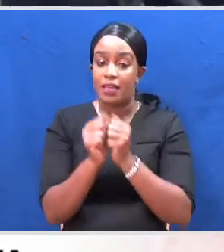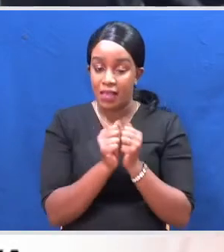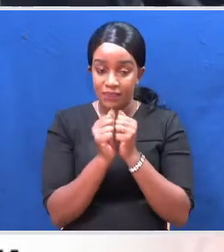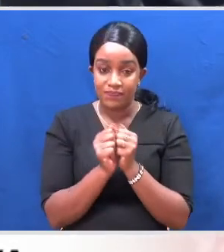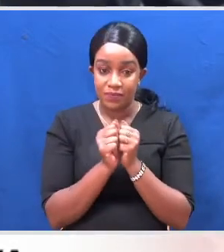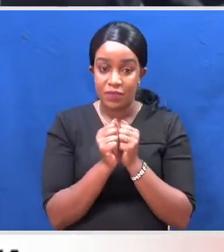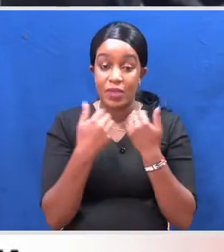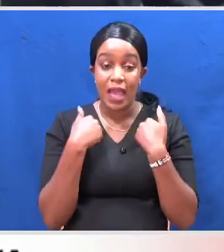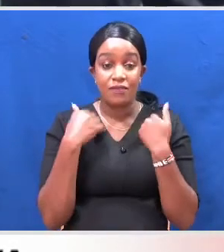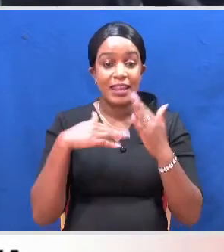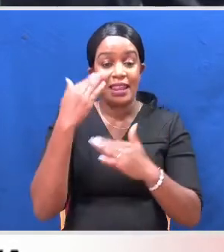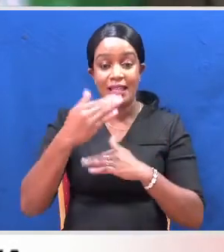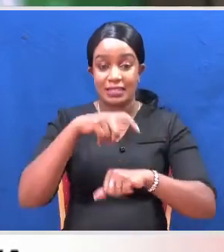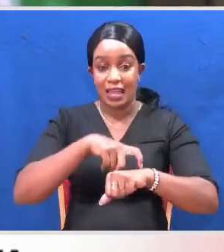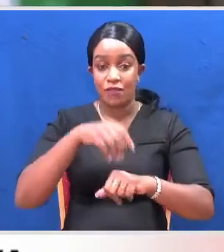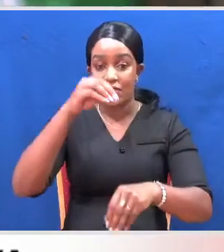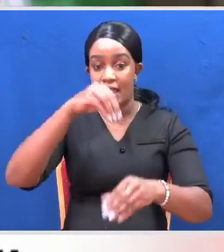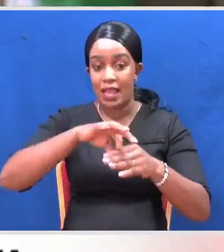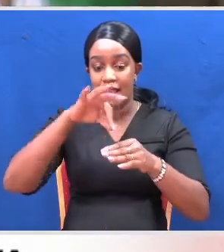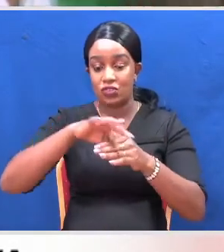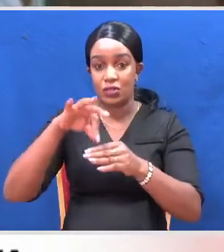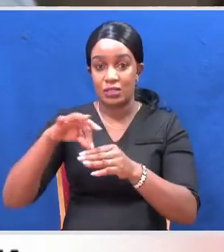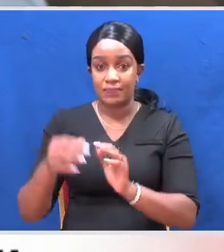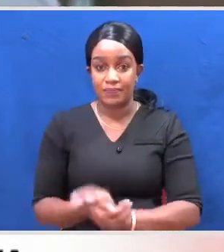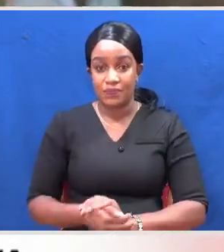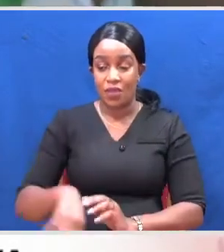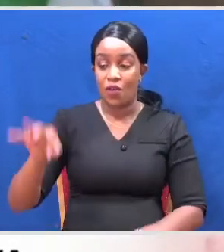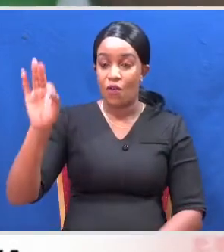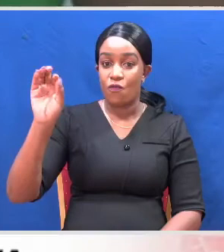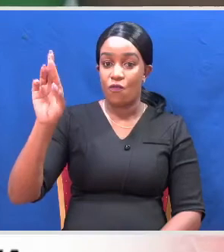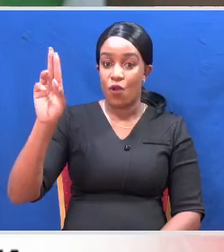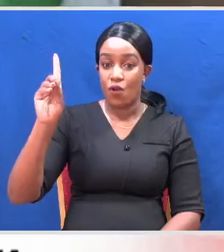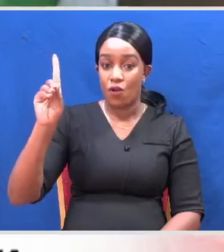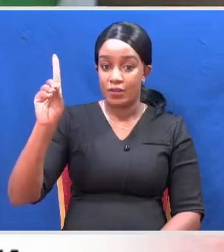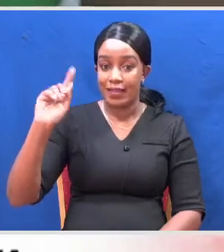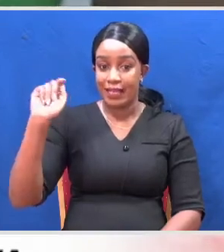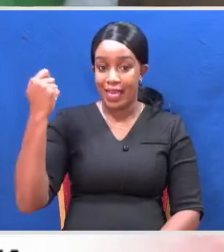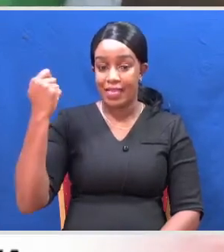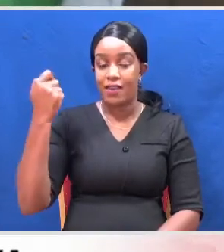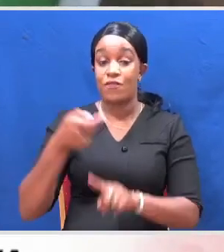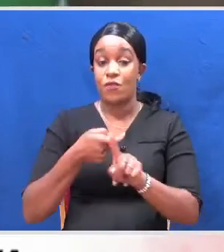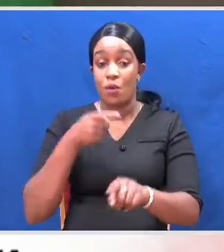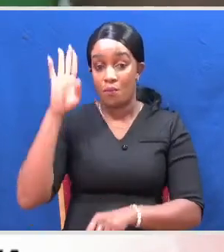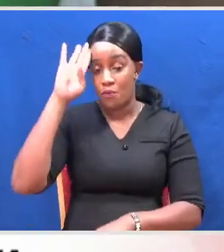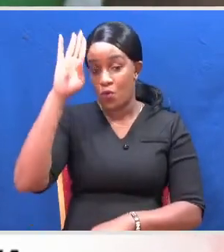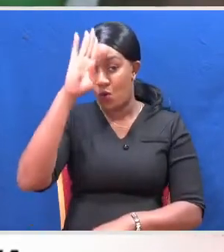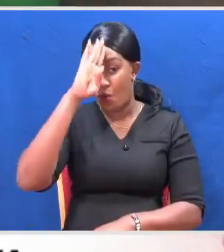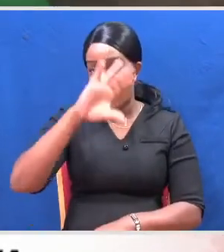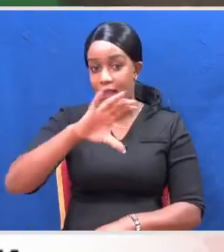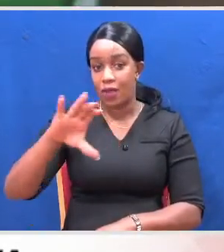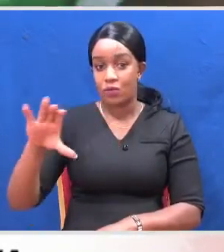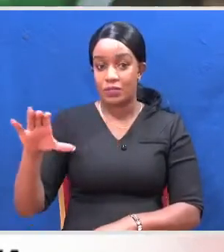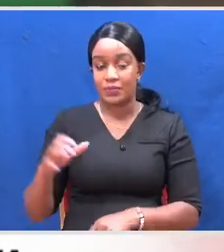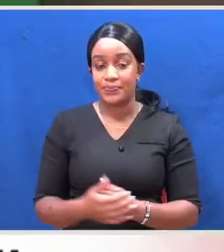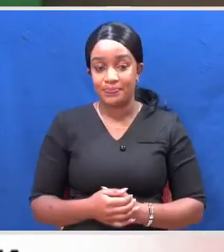next time for these elections. Ford Kenya! Zimba! Kutoka kaunti ya Bungoma ni kiarifia TV